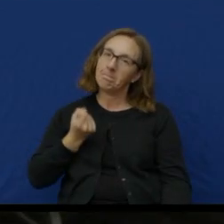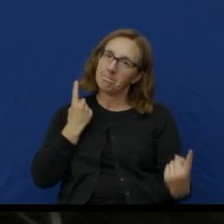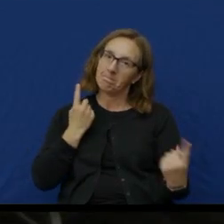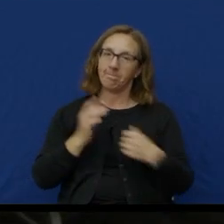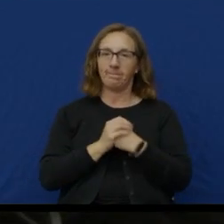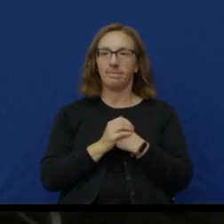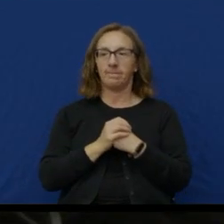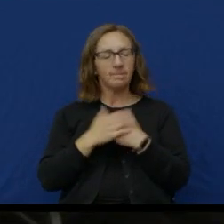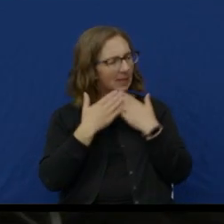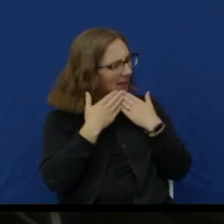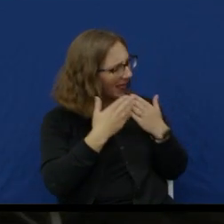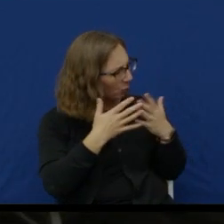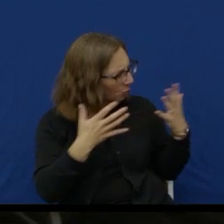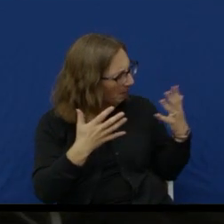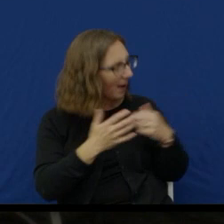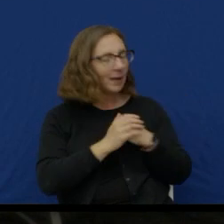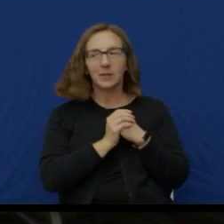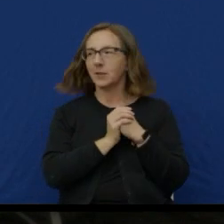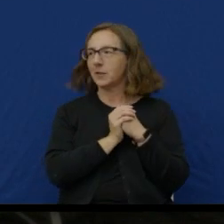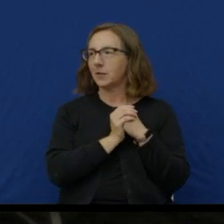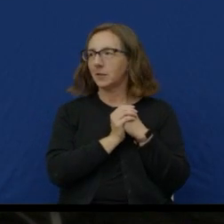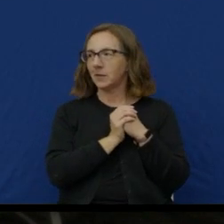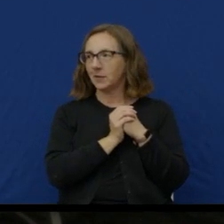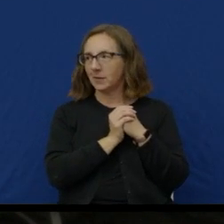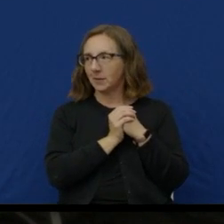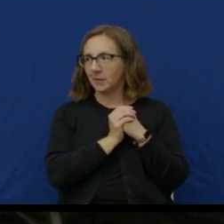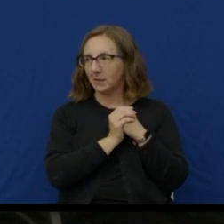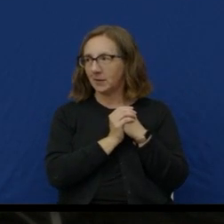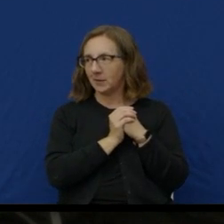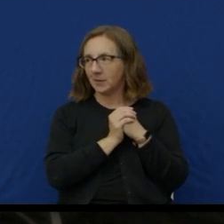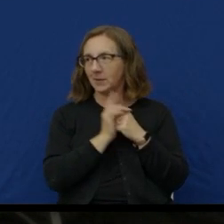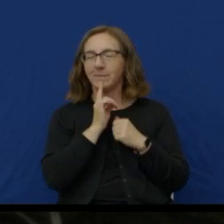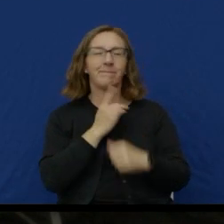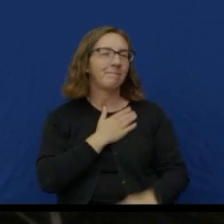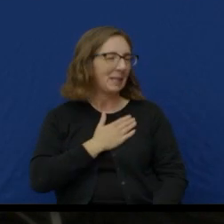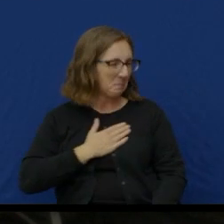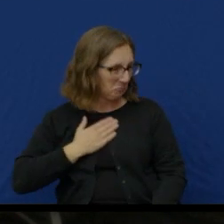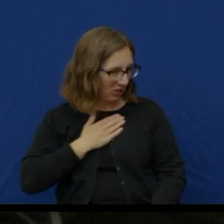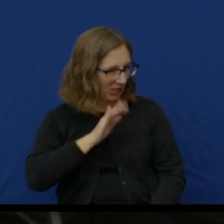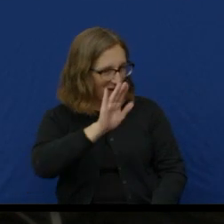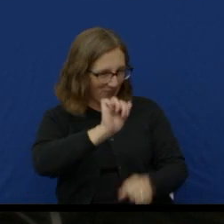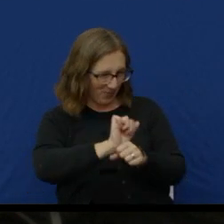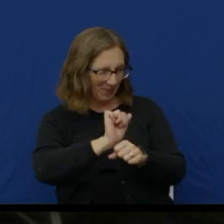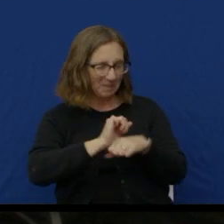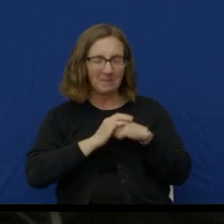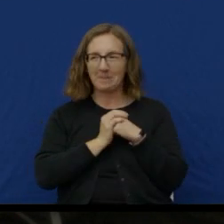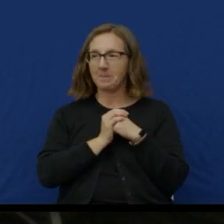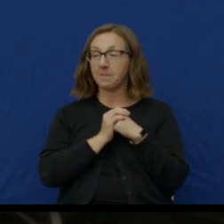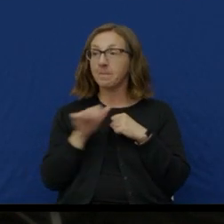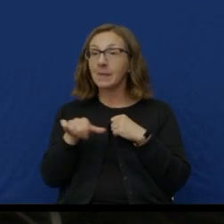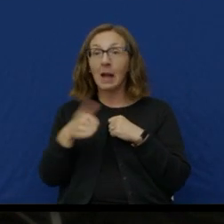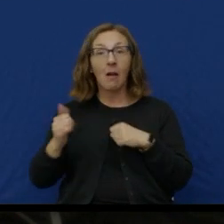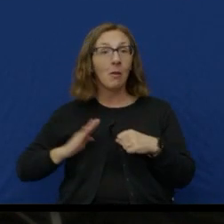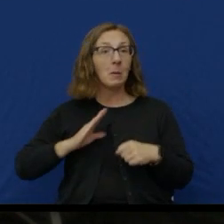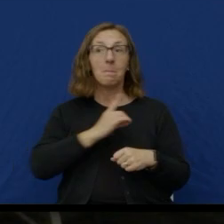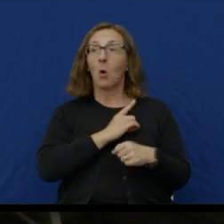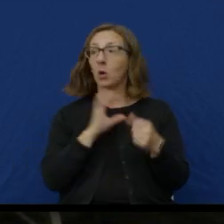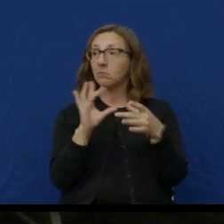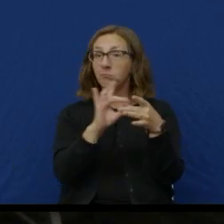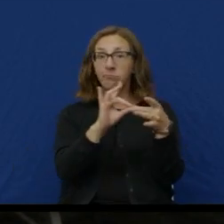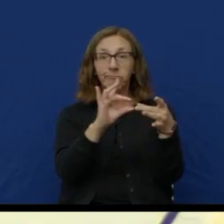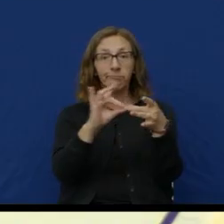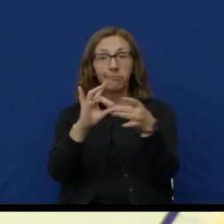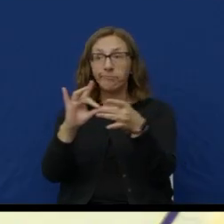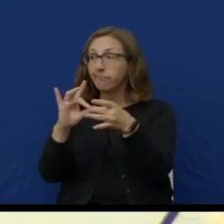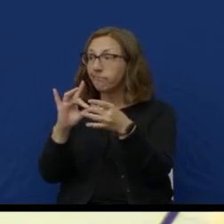Thank you so much, Mrs. McQuarrie. That's much appreciated. Other board members sharing?